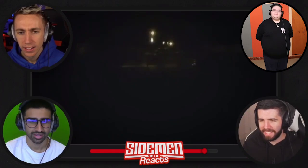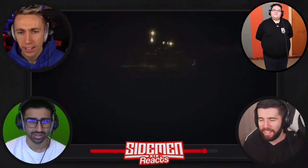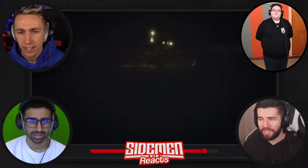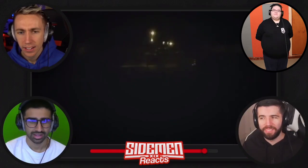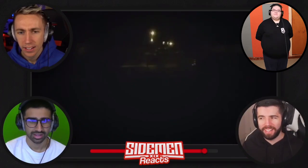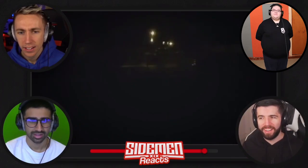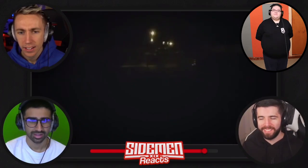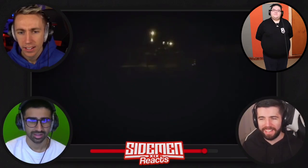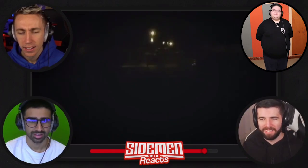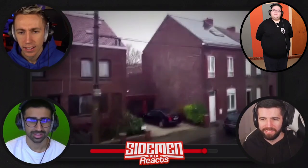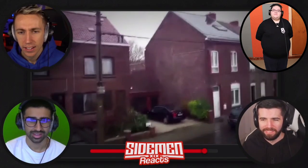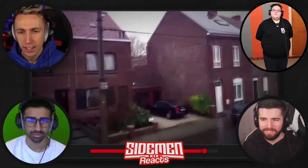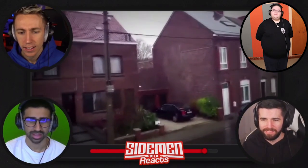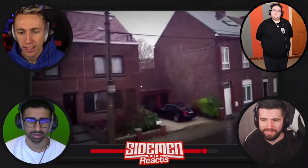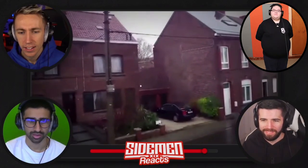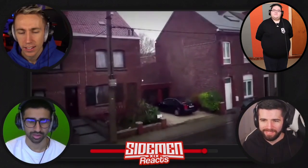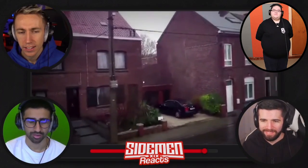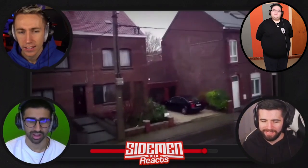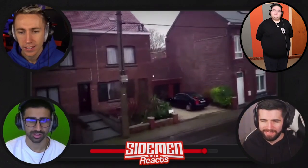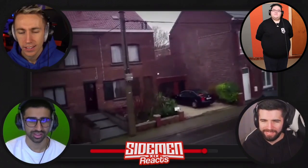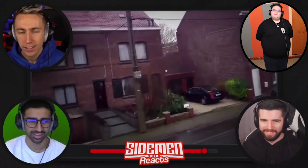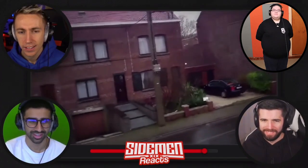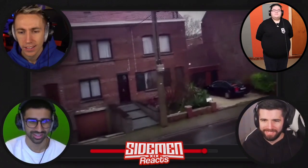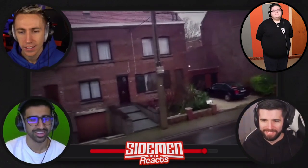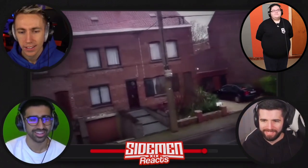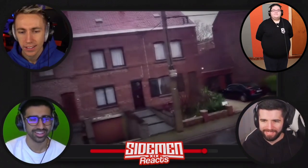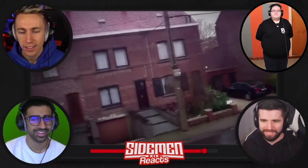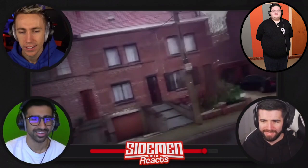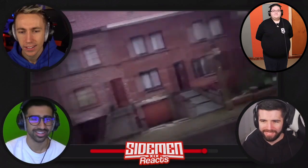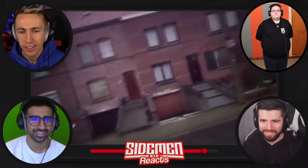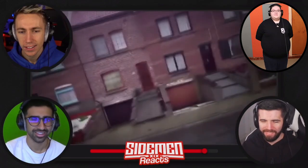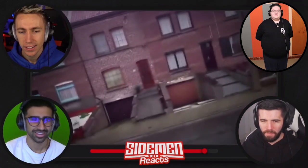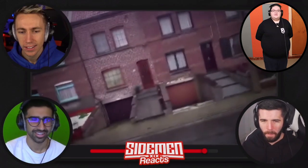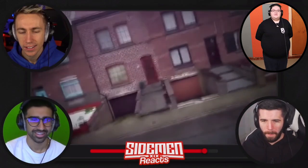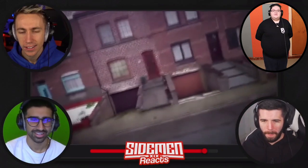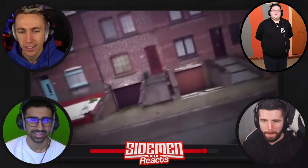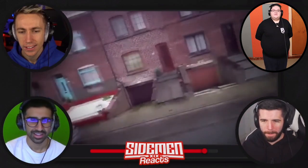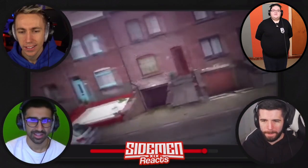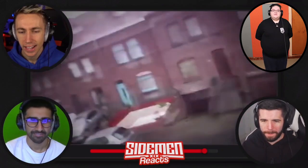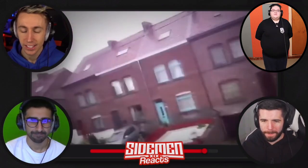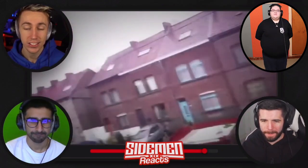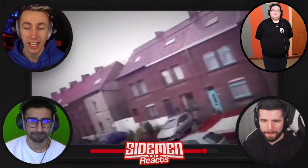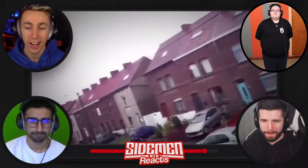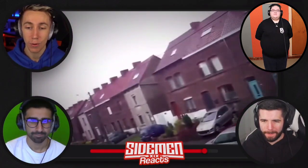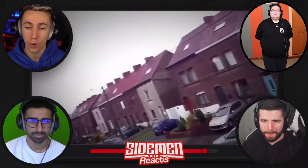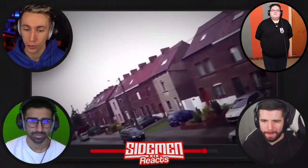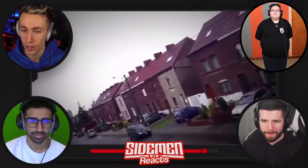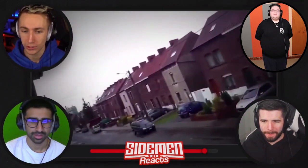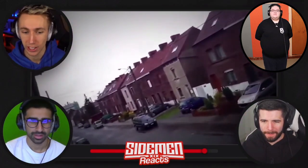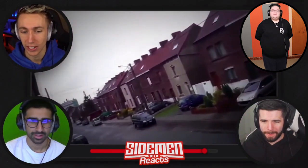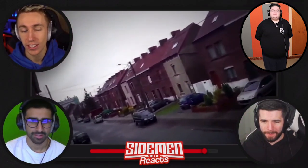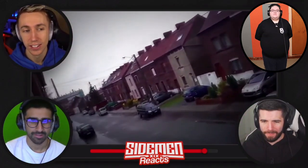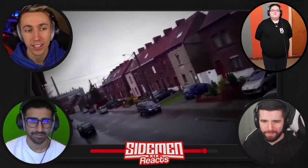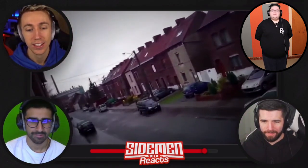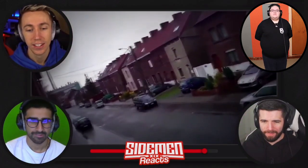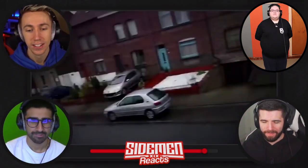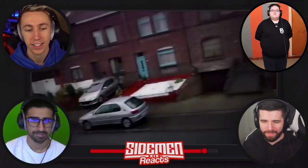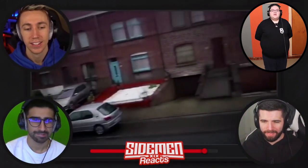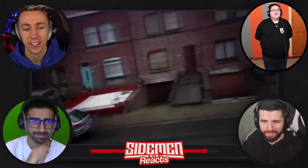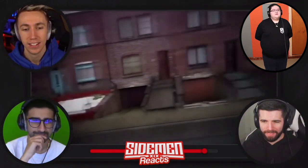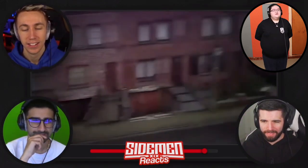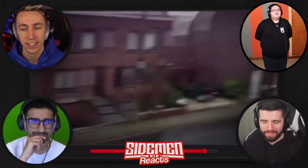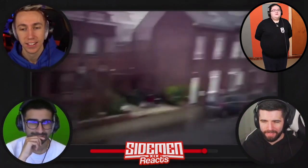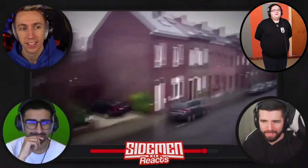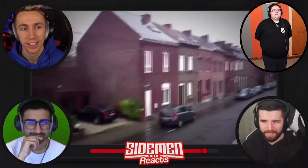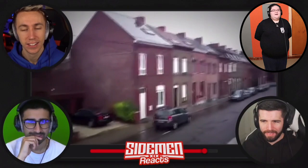Oh. It's a sky trumpet and a half, that one. Same sounds or supernatural. It's hard to listen to this video without it getting chills like War of the Worlds, running up though. Your spine.